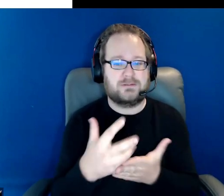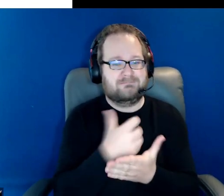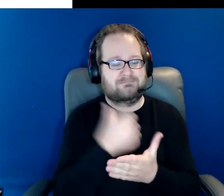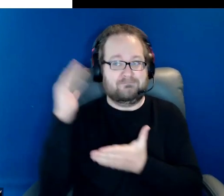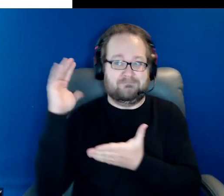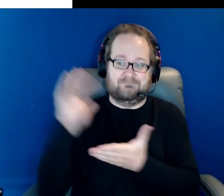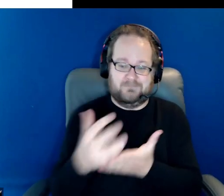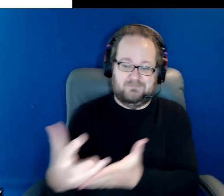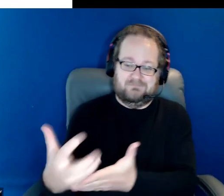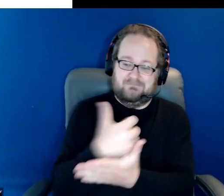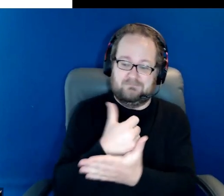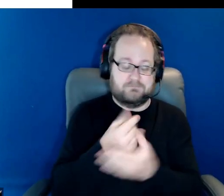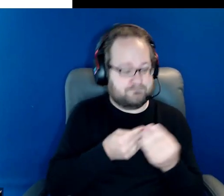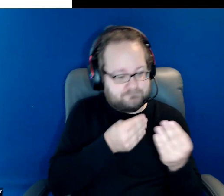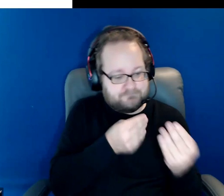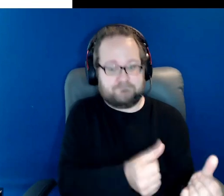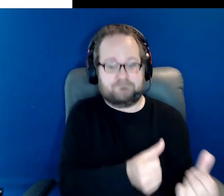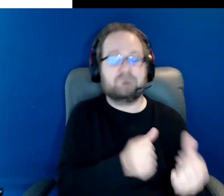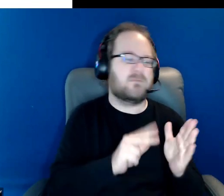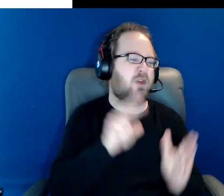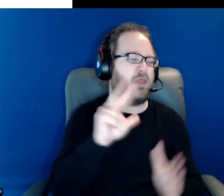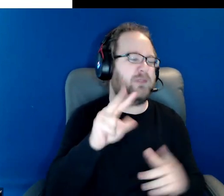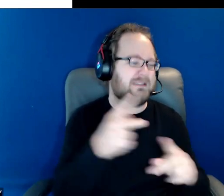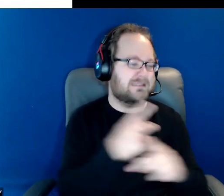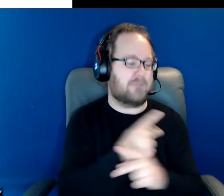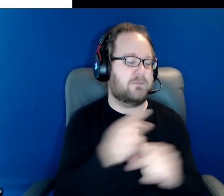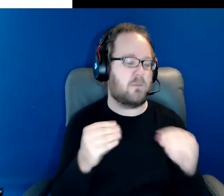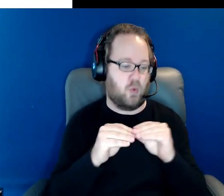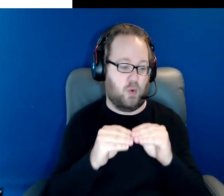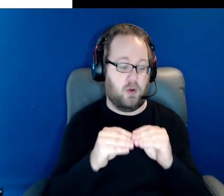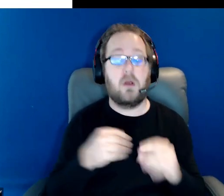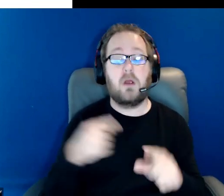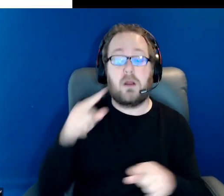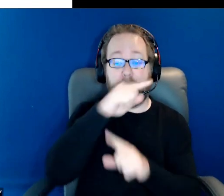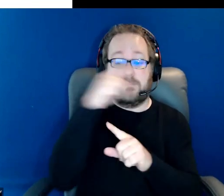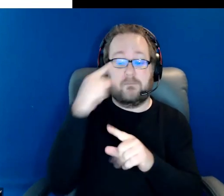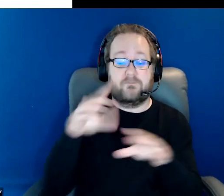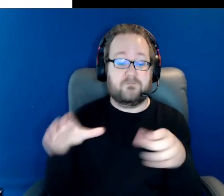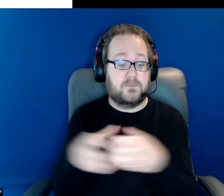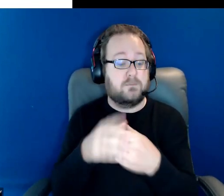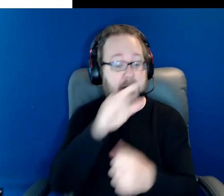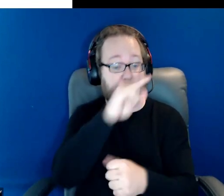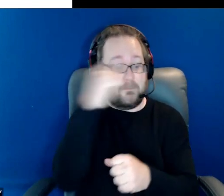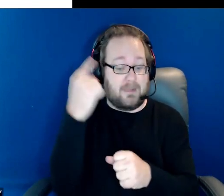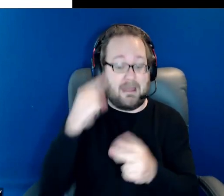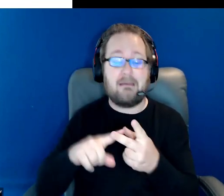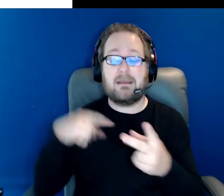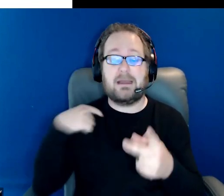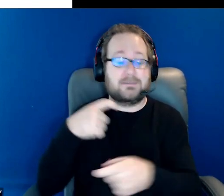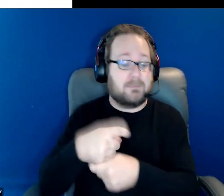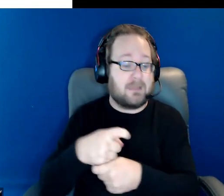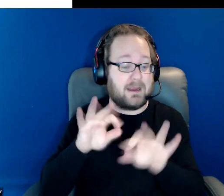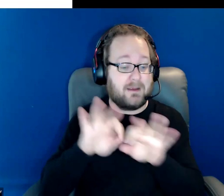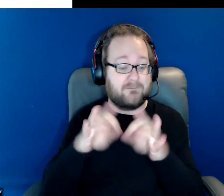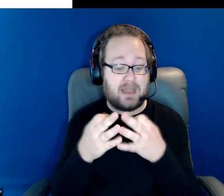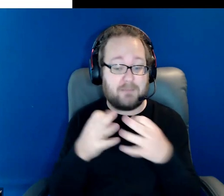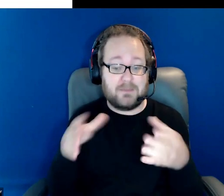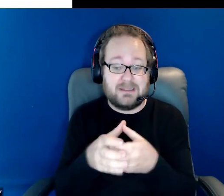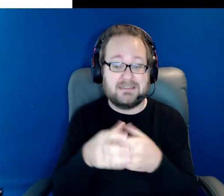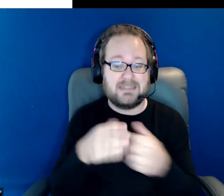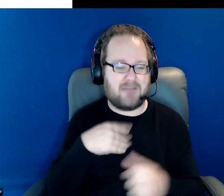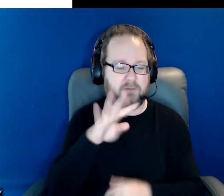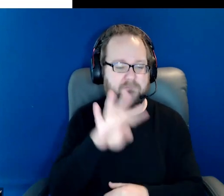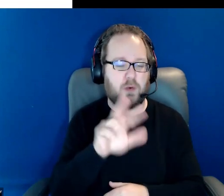households experience high energy burdens. Black and Hispanic households have energy burdens that are 43%